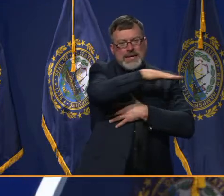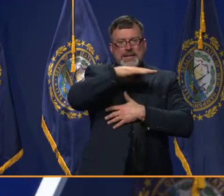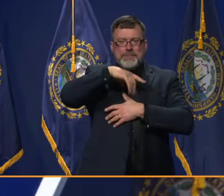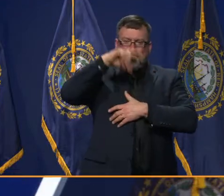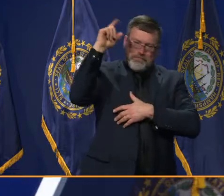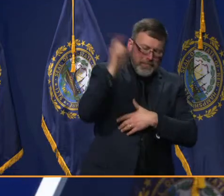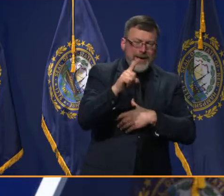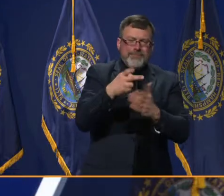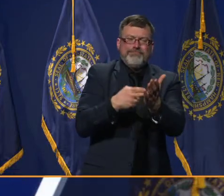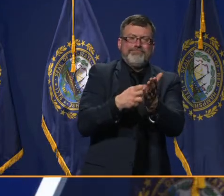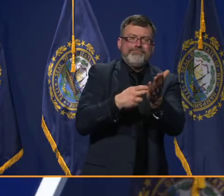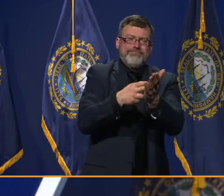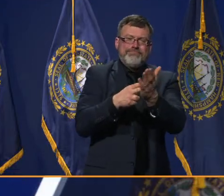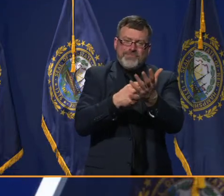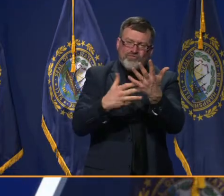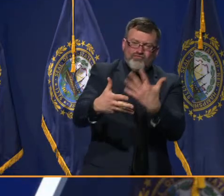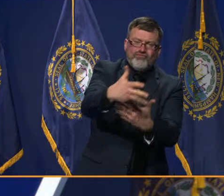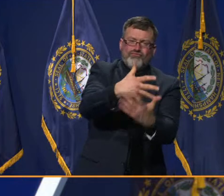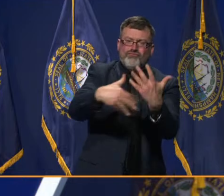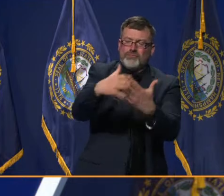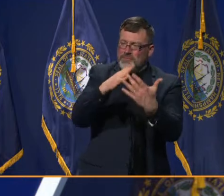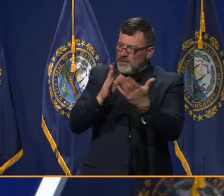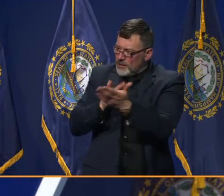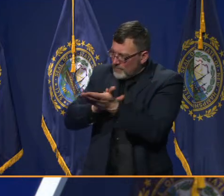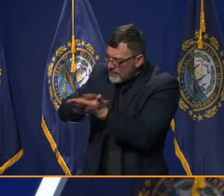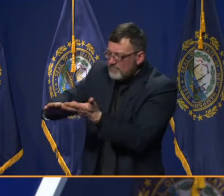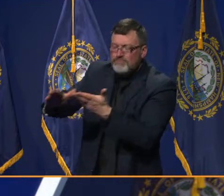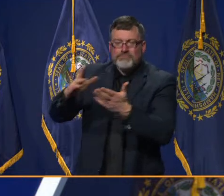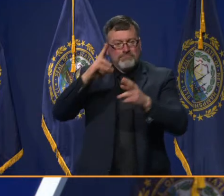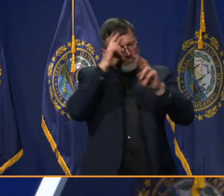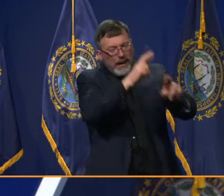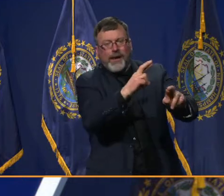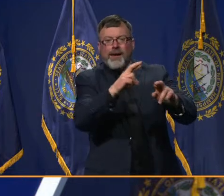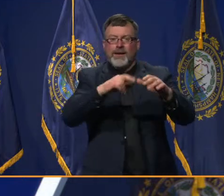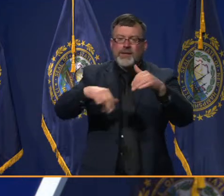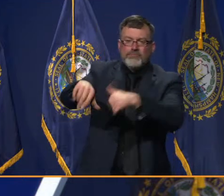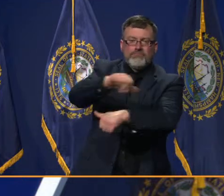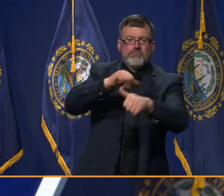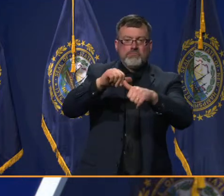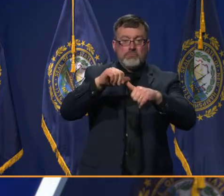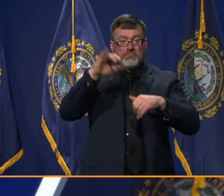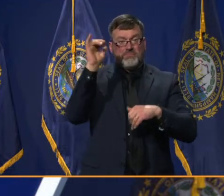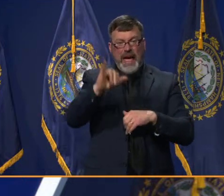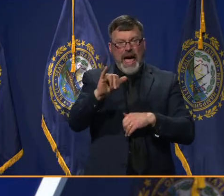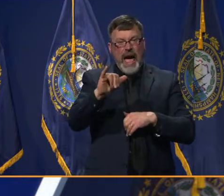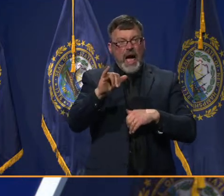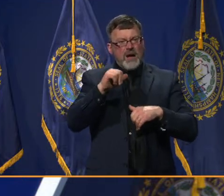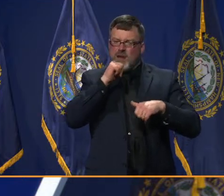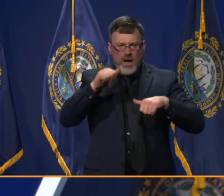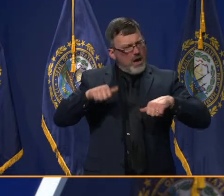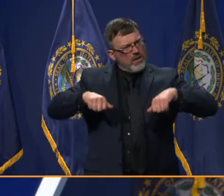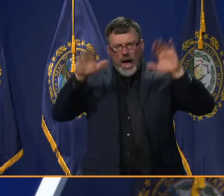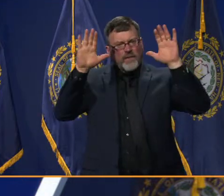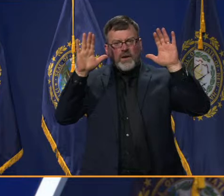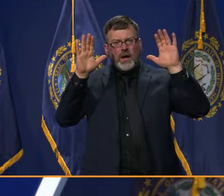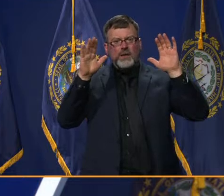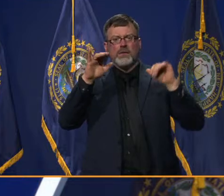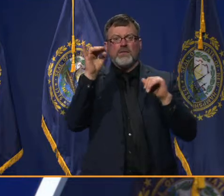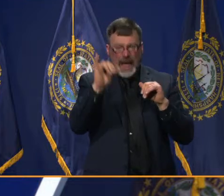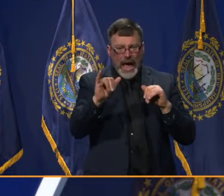is not sacrificed because of decency, and it's precisely that strength combined with the virtue of